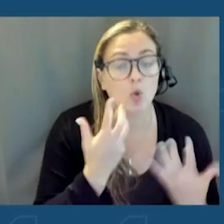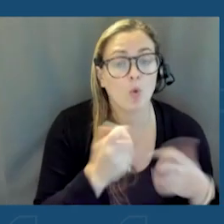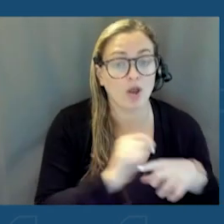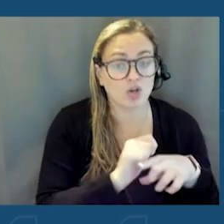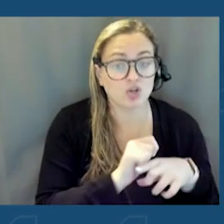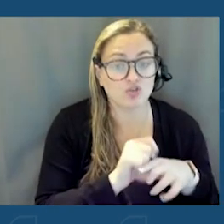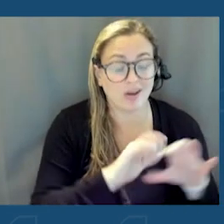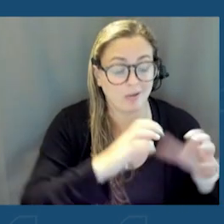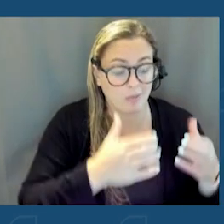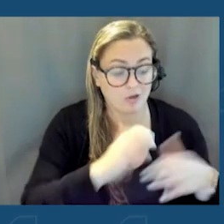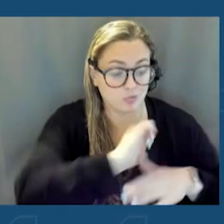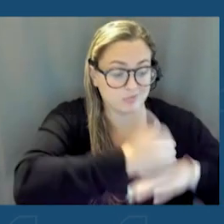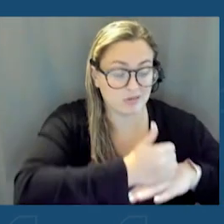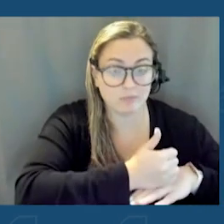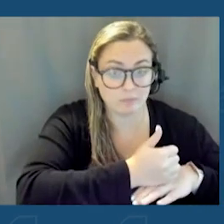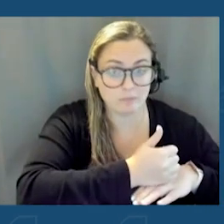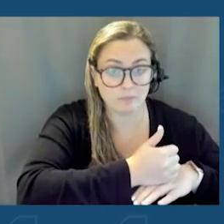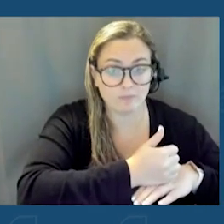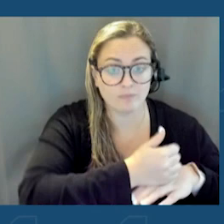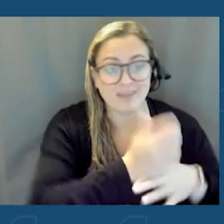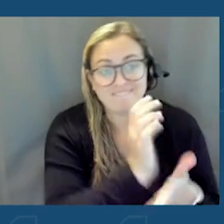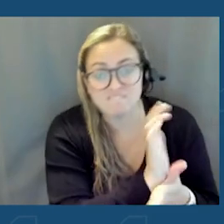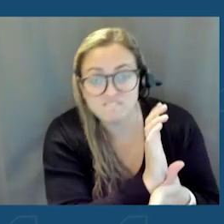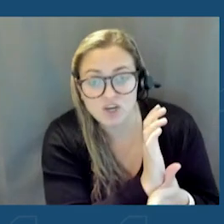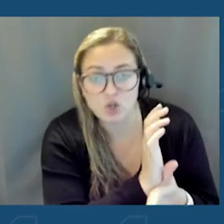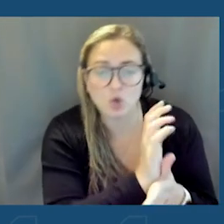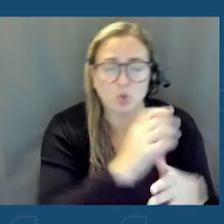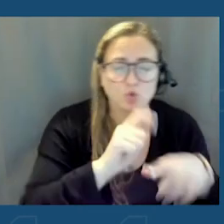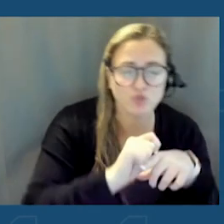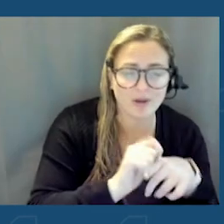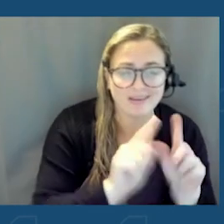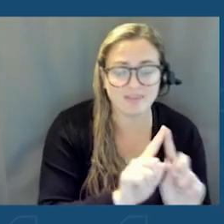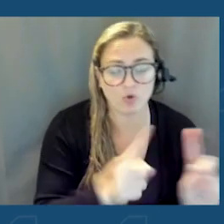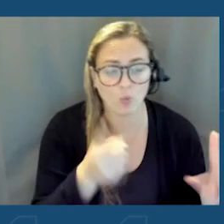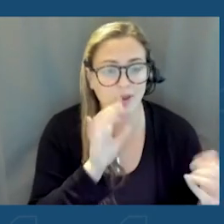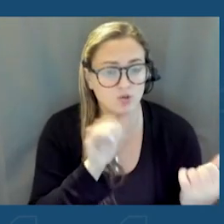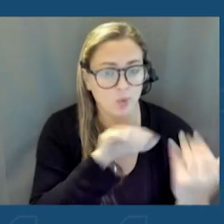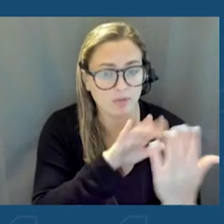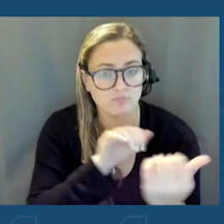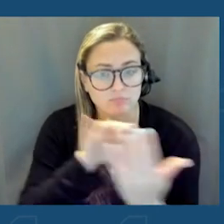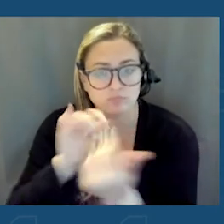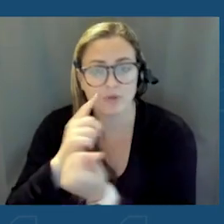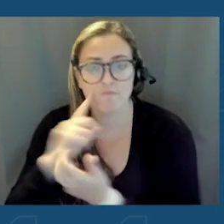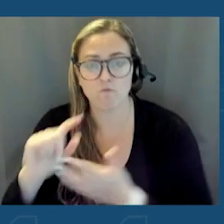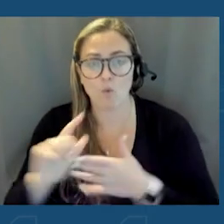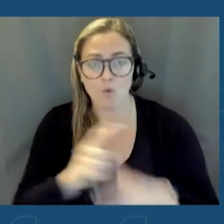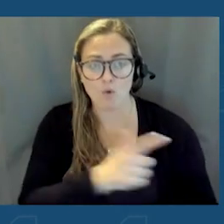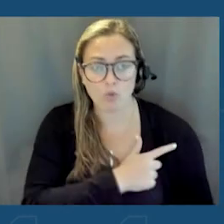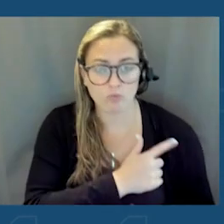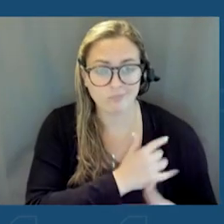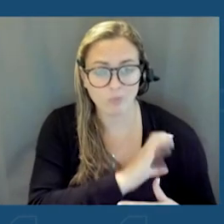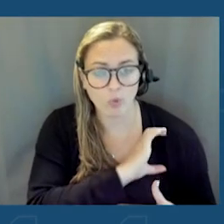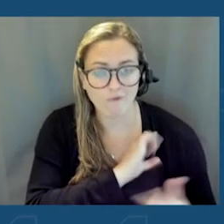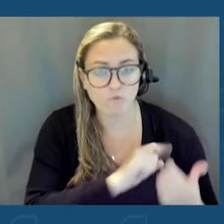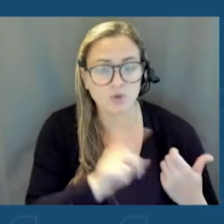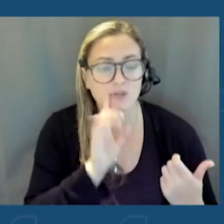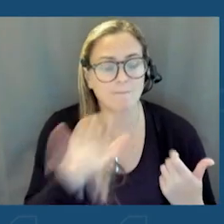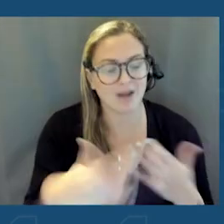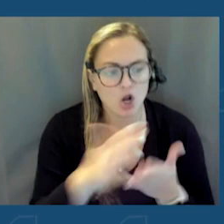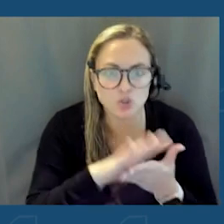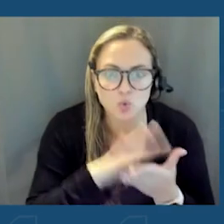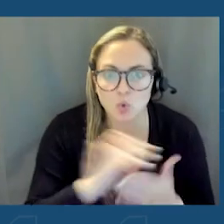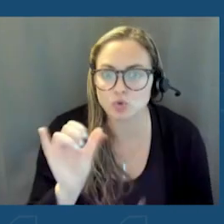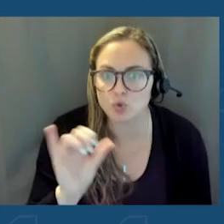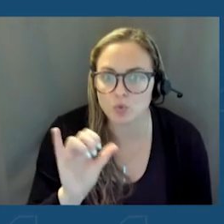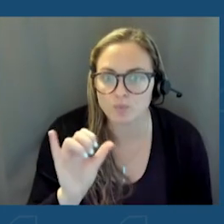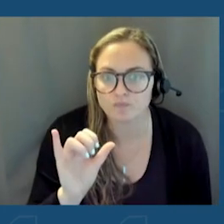module and video training and different ways we can train the trainer for law enforcement, also in our schools. I want to